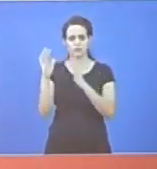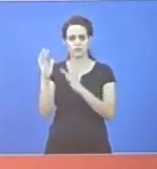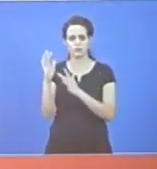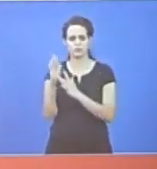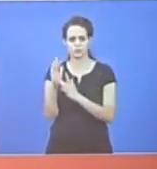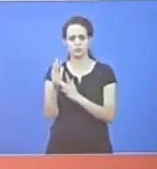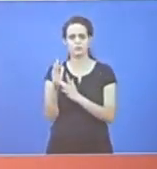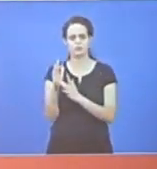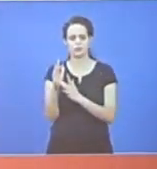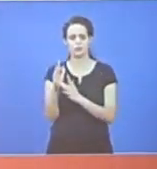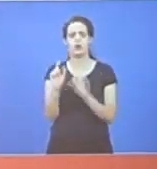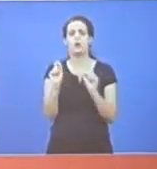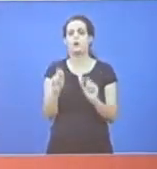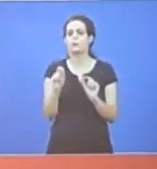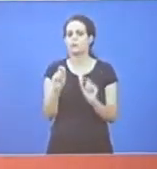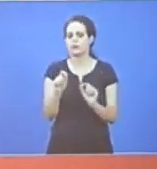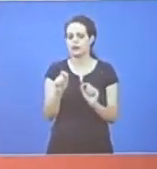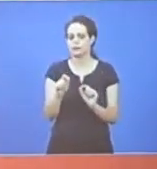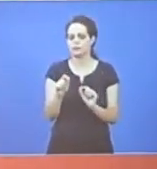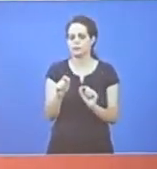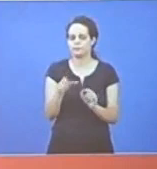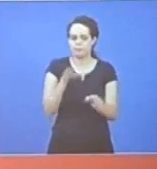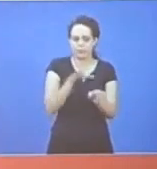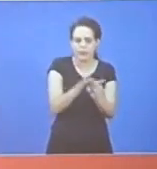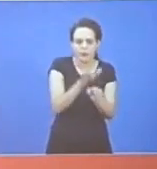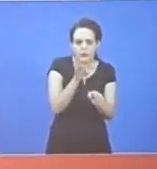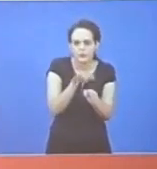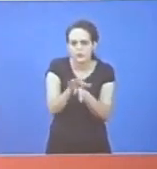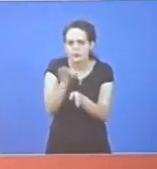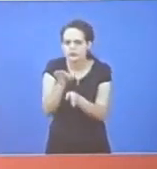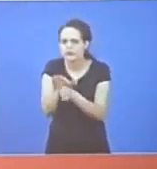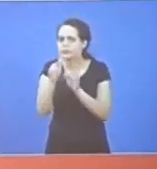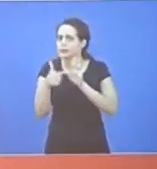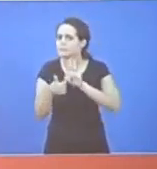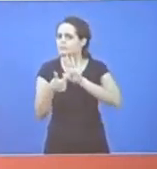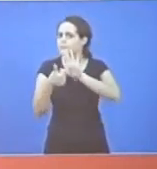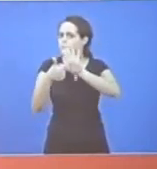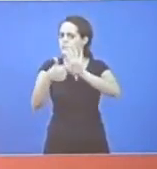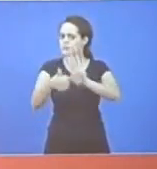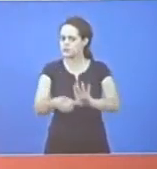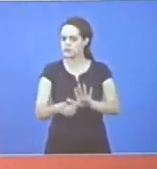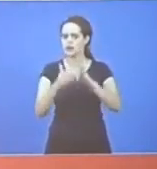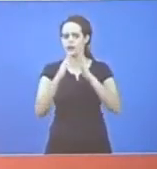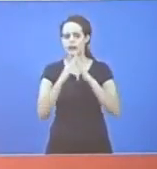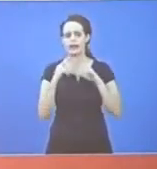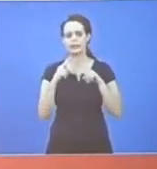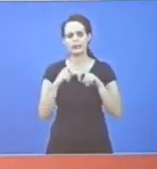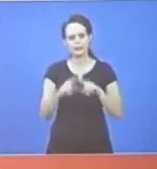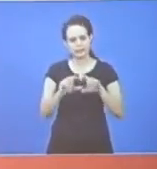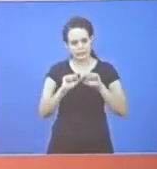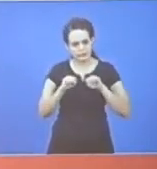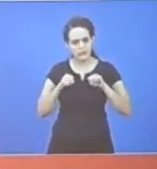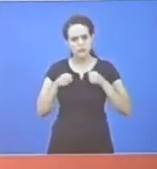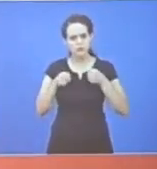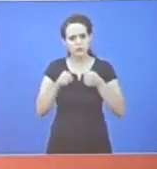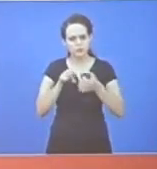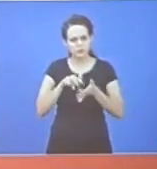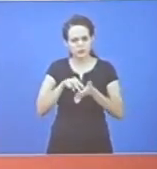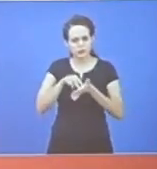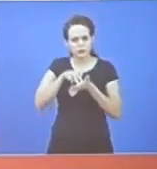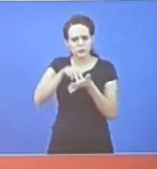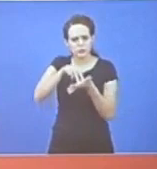The concern of Jesus to prevent, to give a heads up to the church and to show